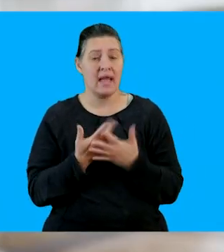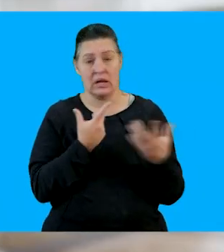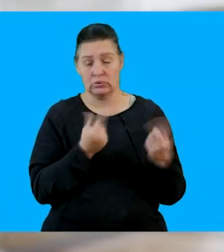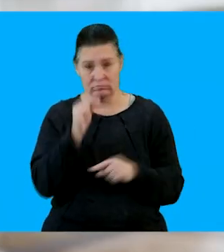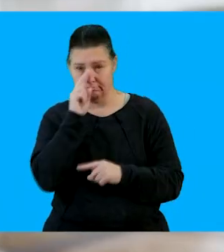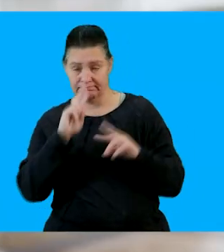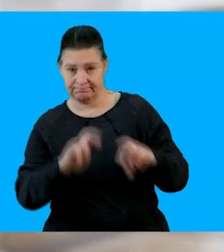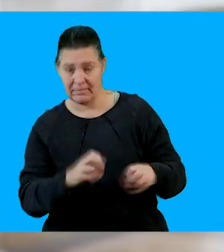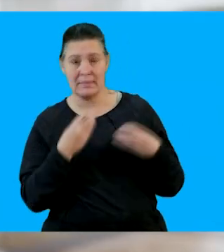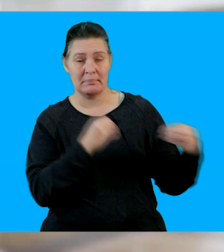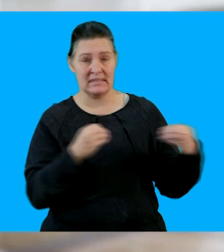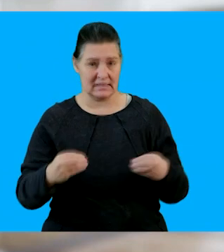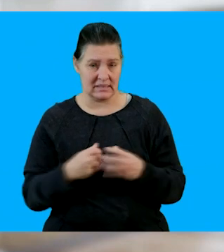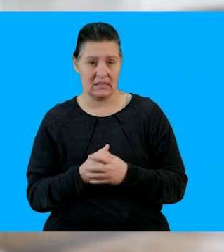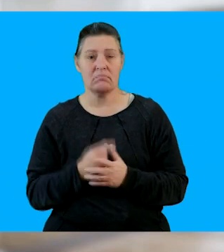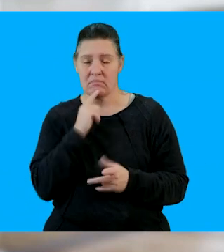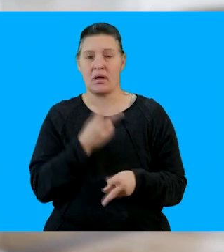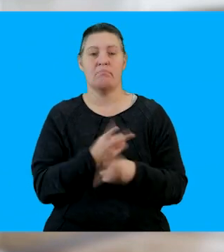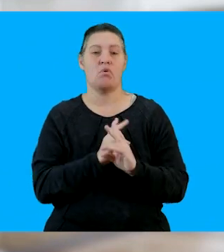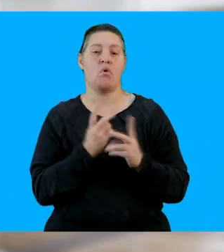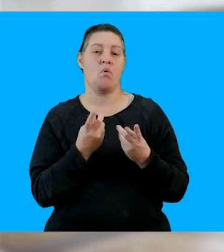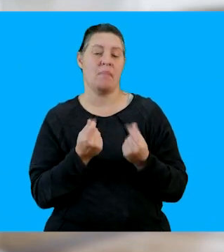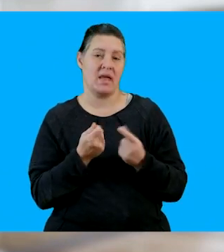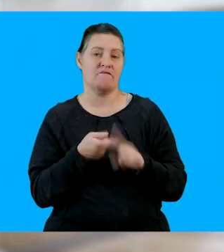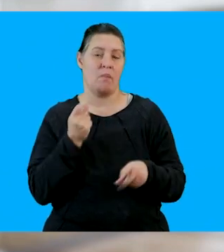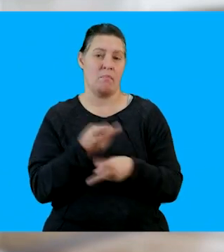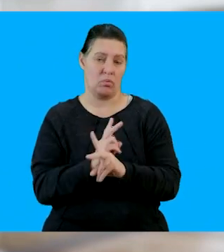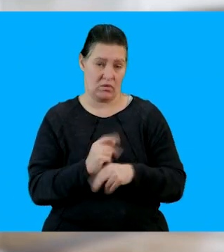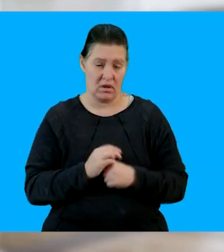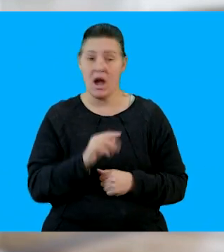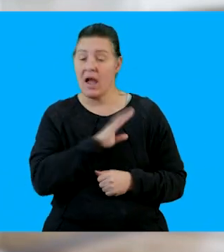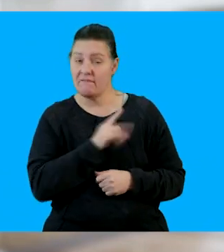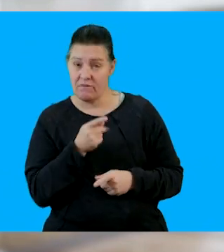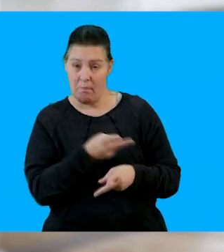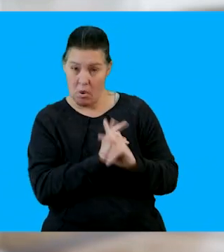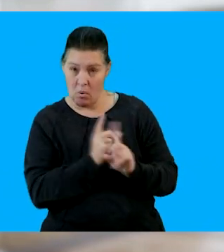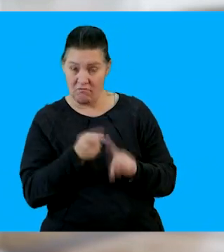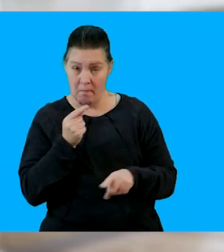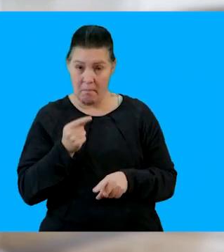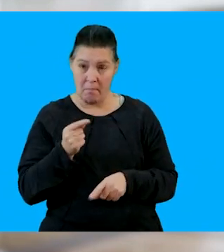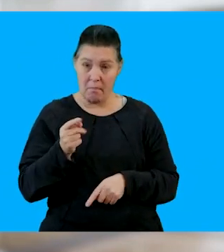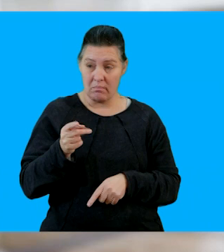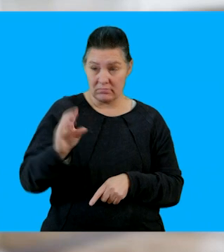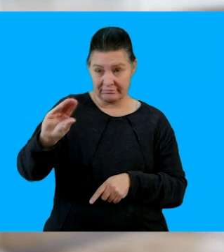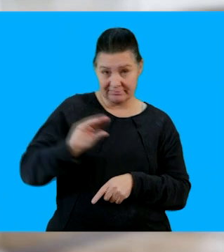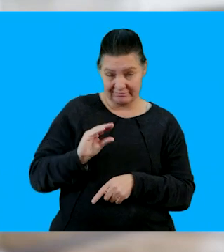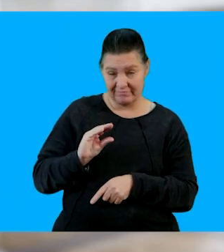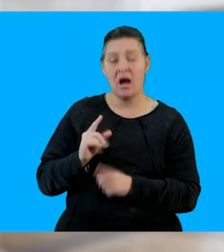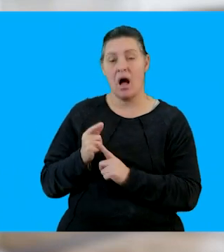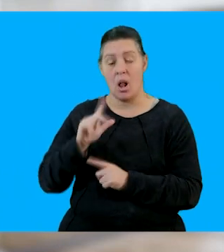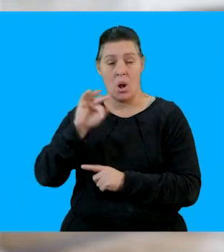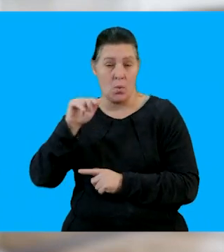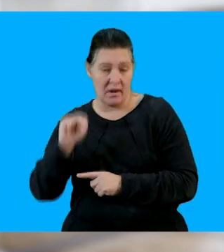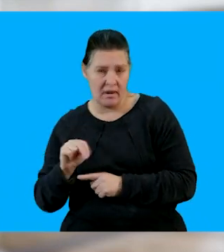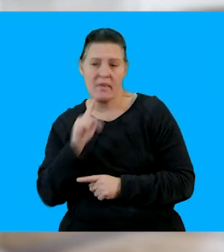can actually look into as a business is to borrow money from the loan. Obviously, when we borrow money from the loan, we first need to apply,